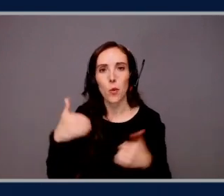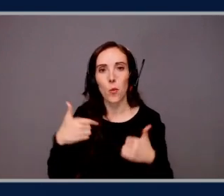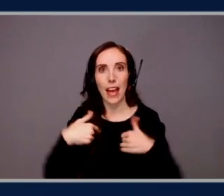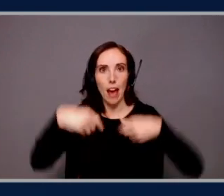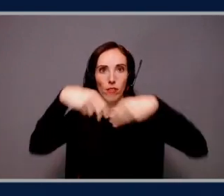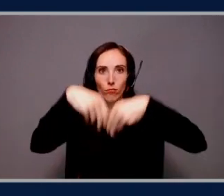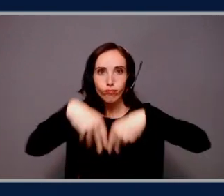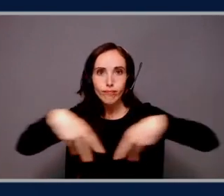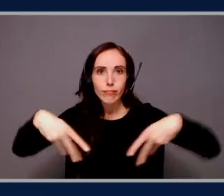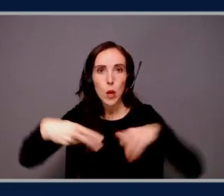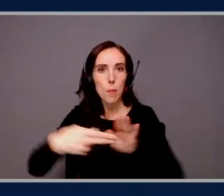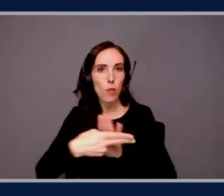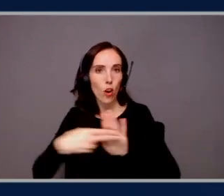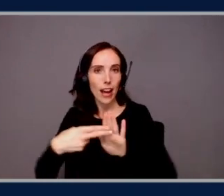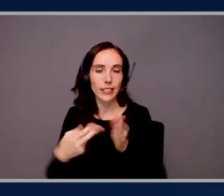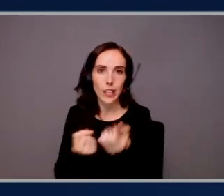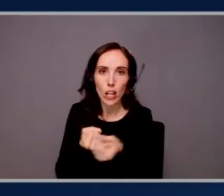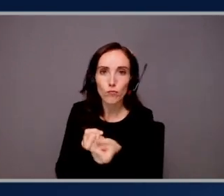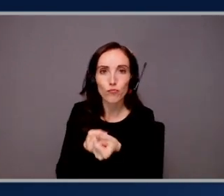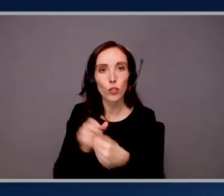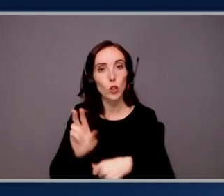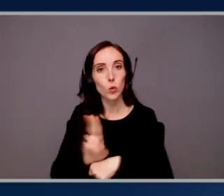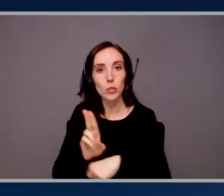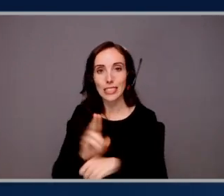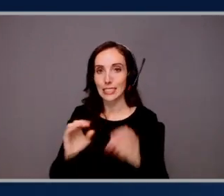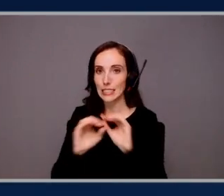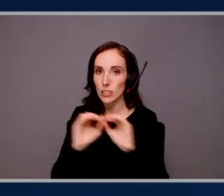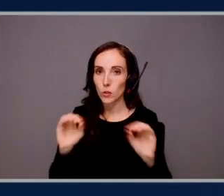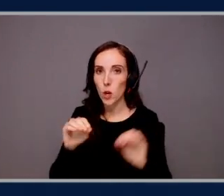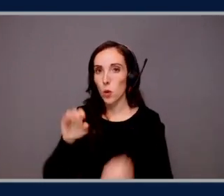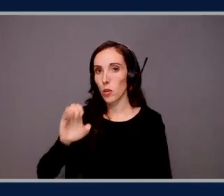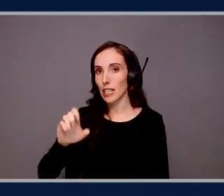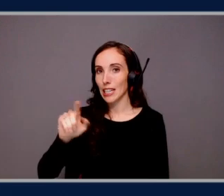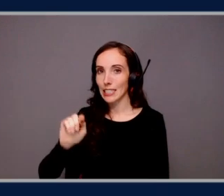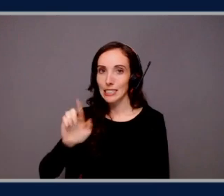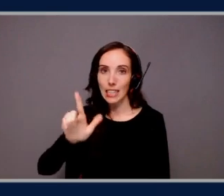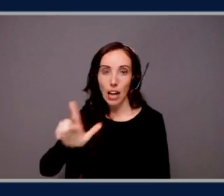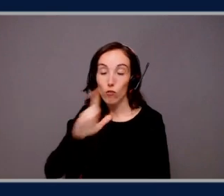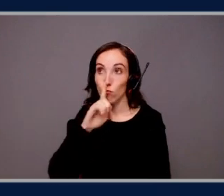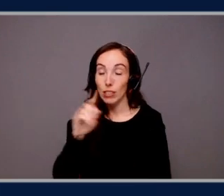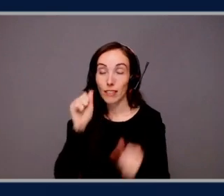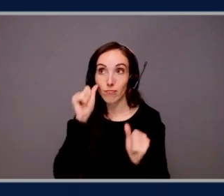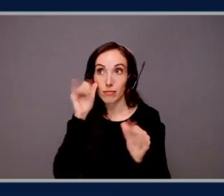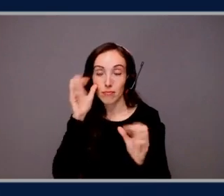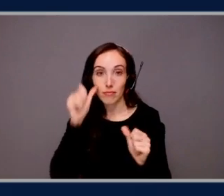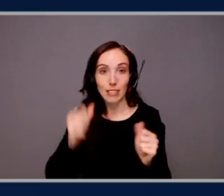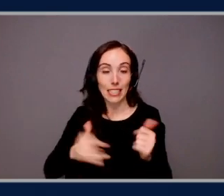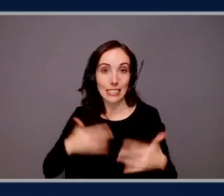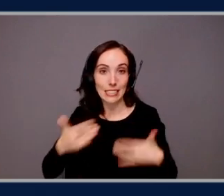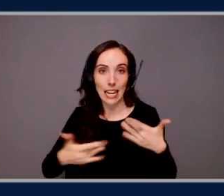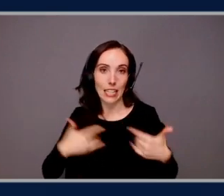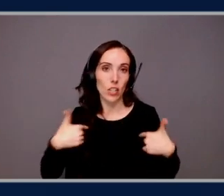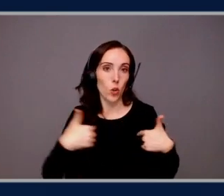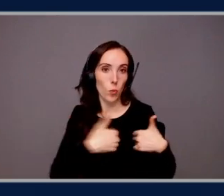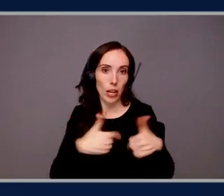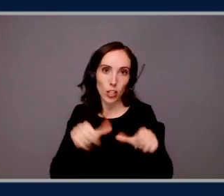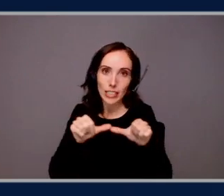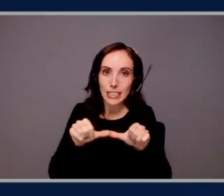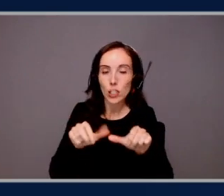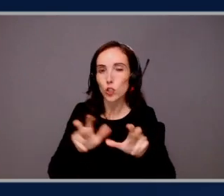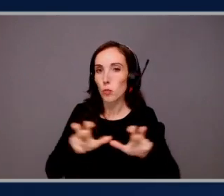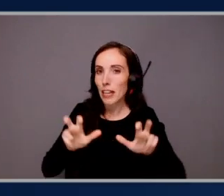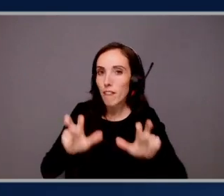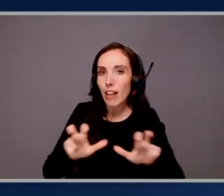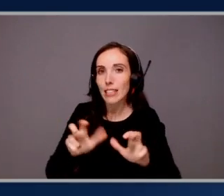behind Zero-ETL, and it's really exciting and amazing that we continue to invest in it and continue to innovate for our